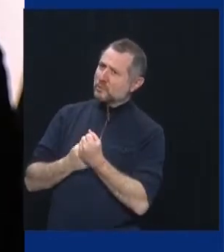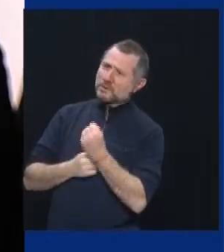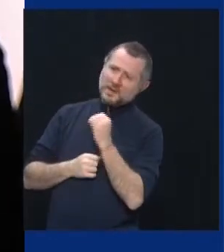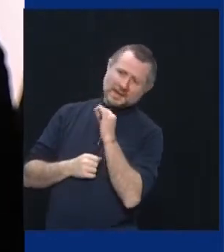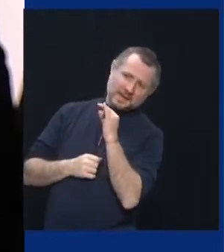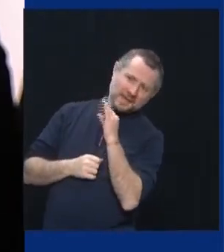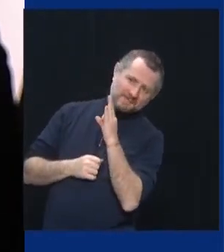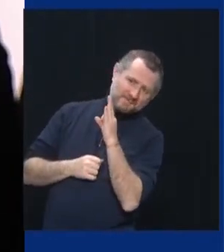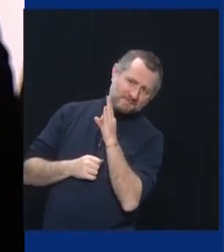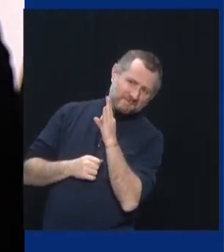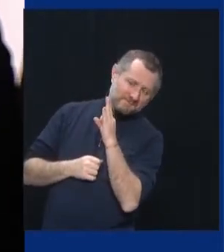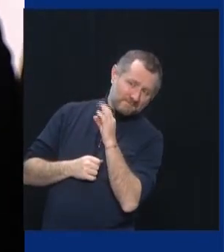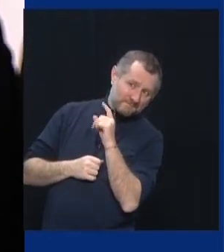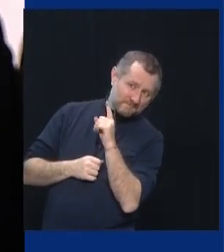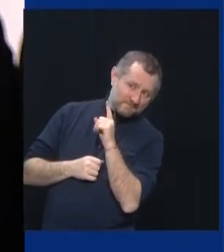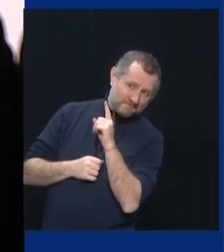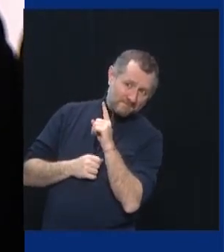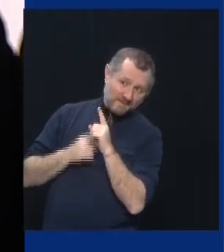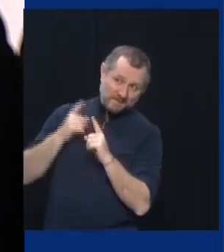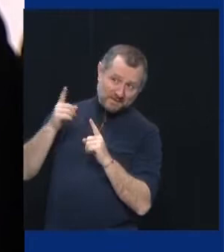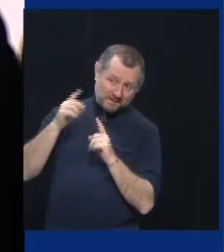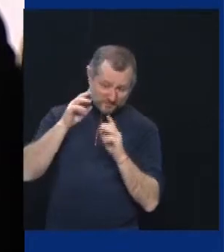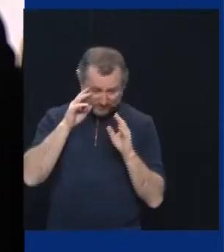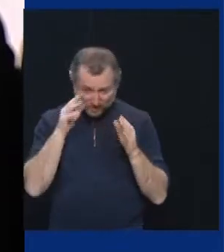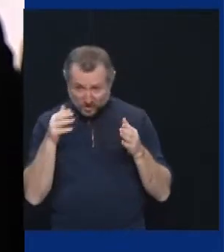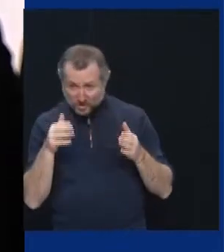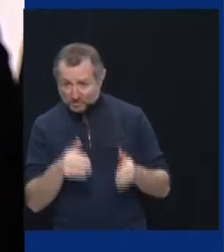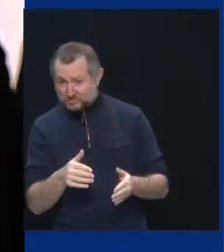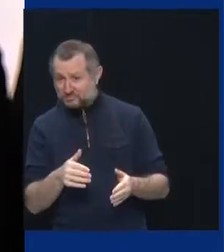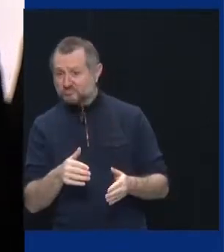if there is a focus on affordable housing.